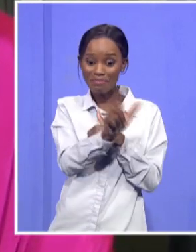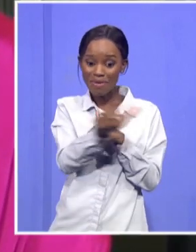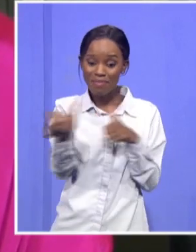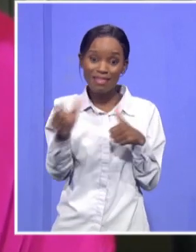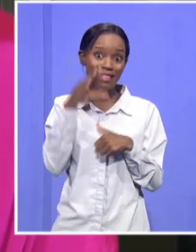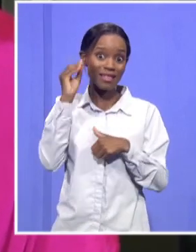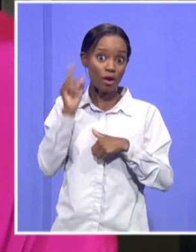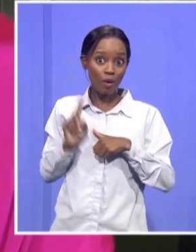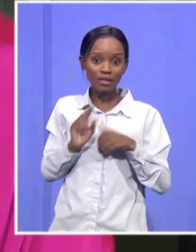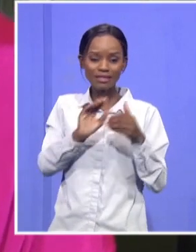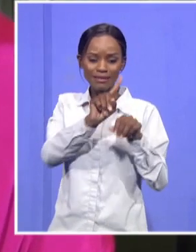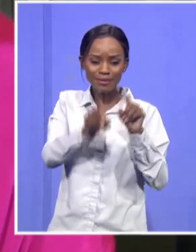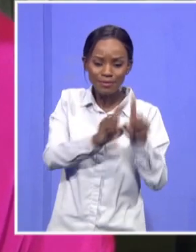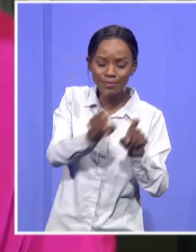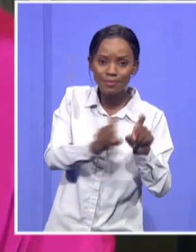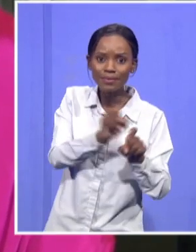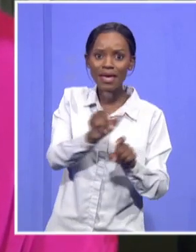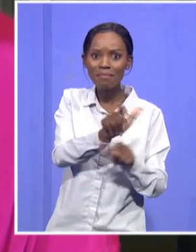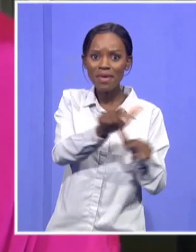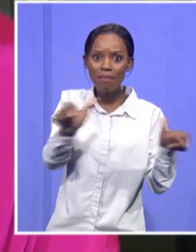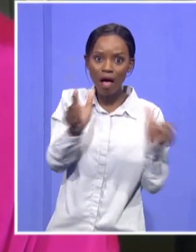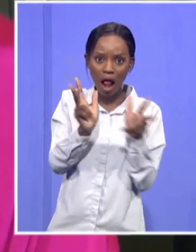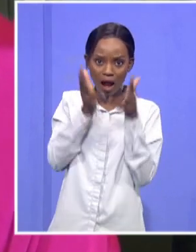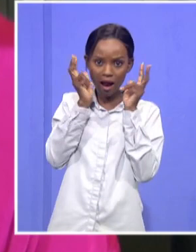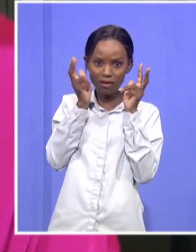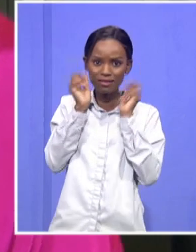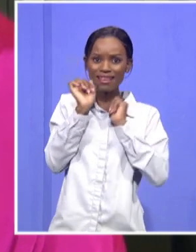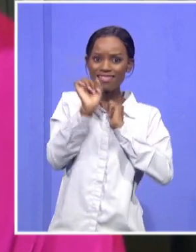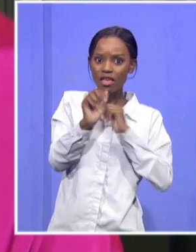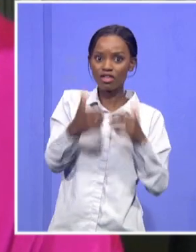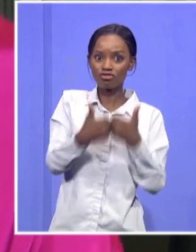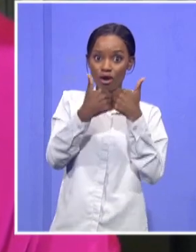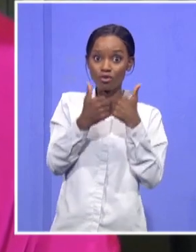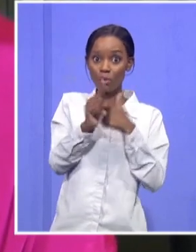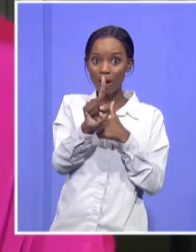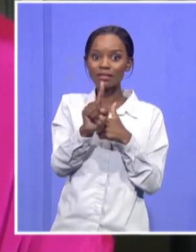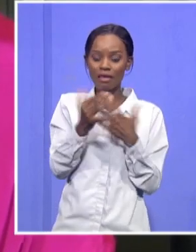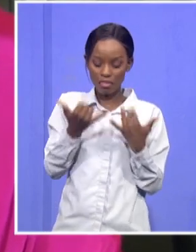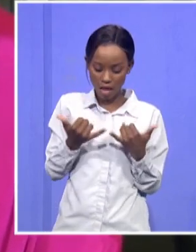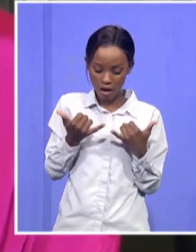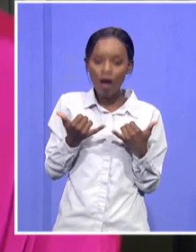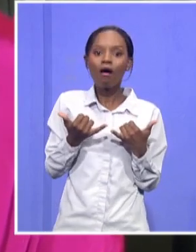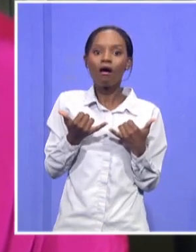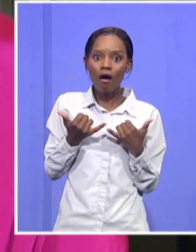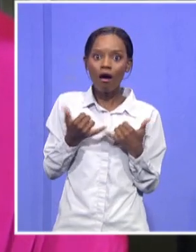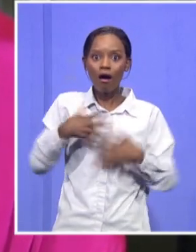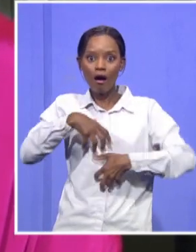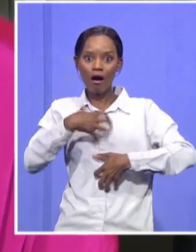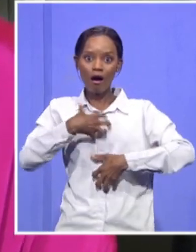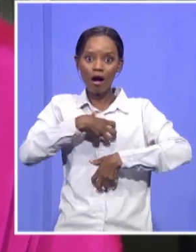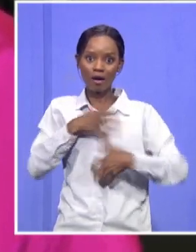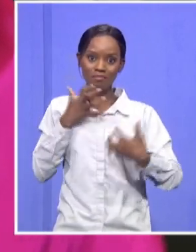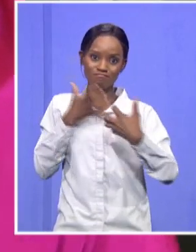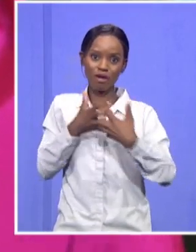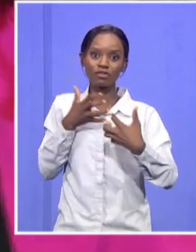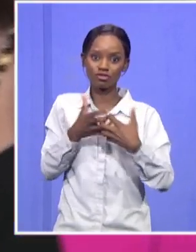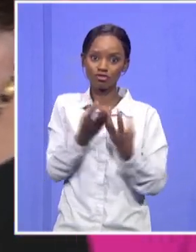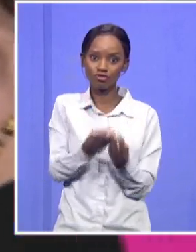civil society, talking to people, listening to people will make our solutions sustainable. Yes, thank you